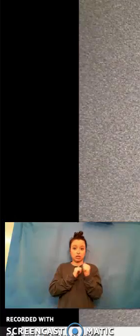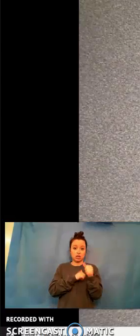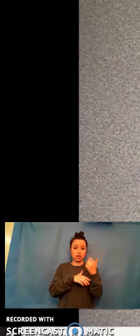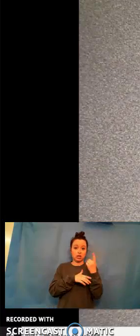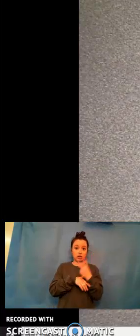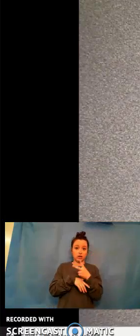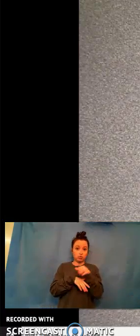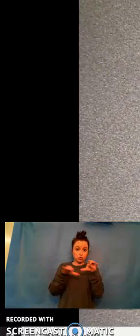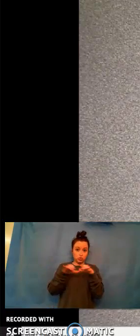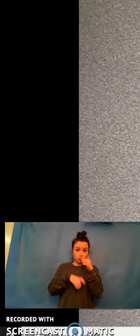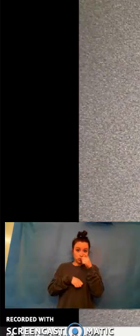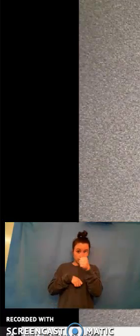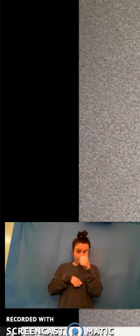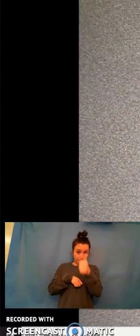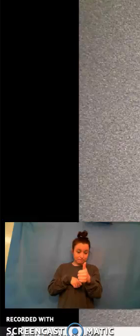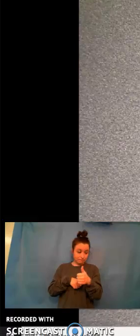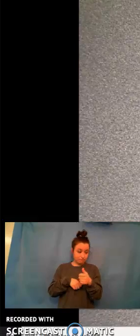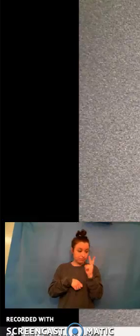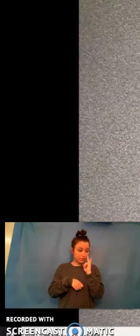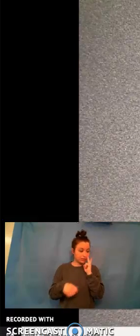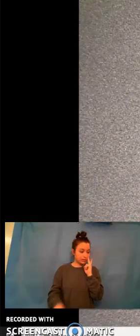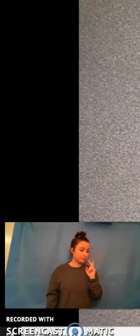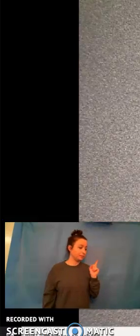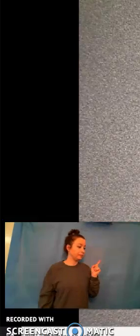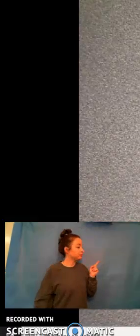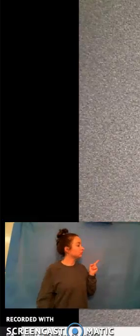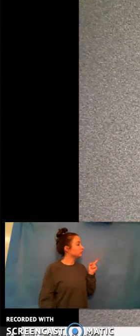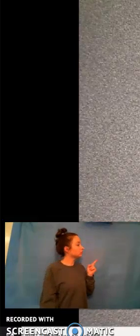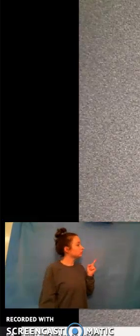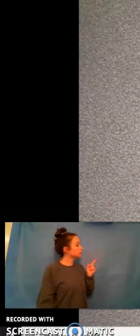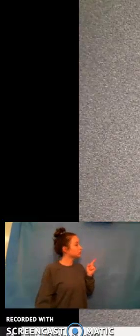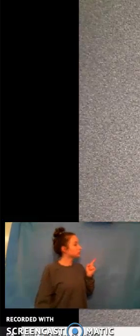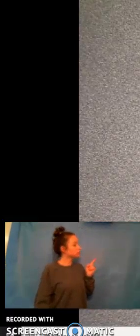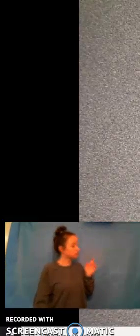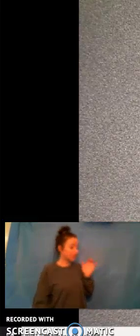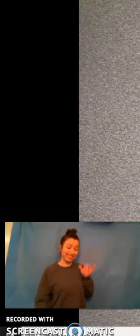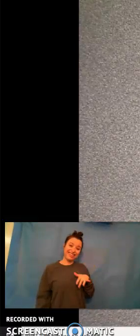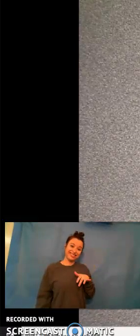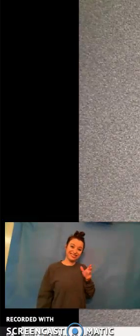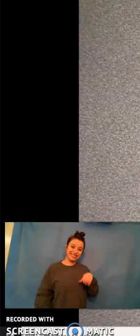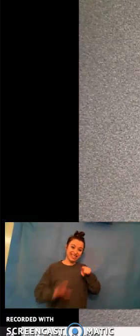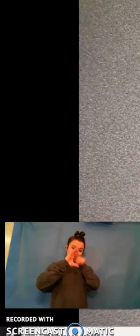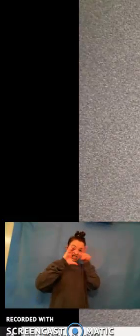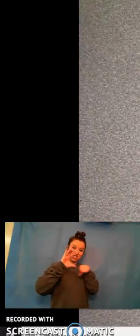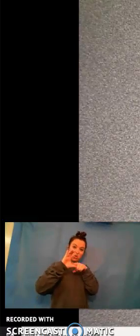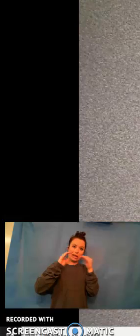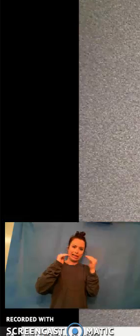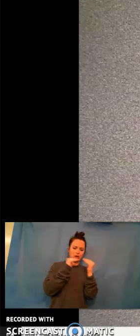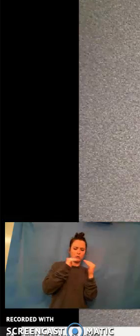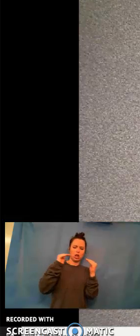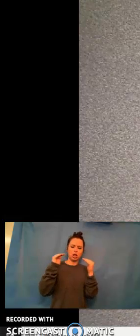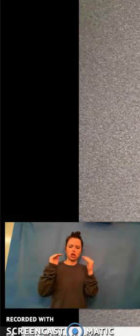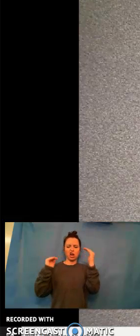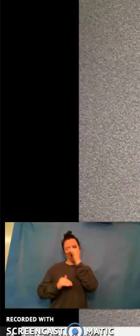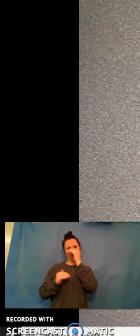by yourself. Okay? Let's look at the first one. In this shape, are these equal